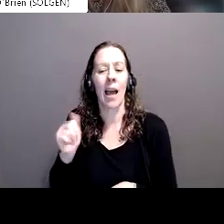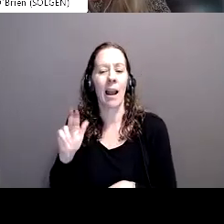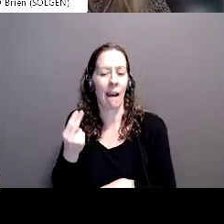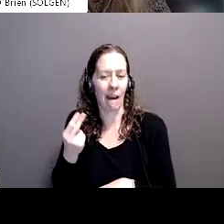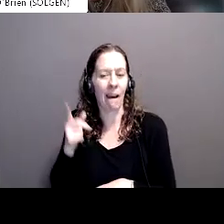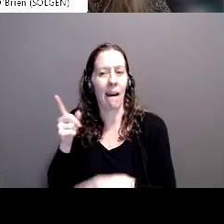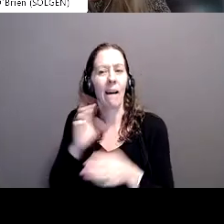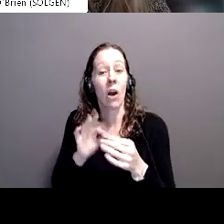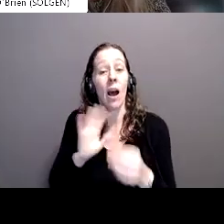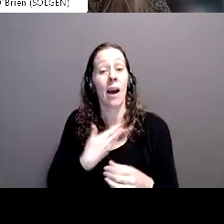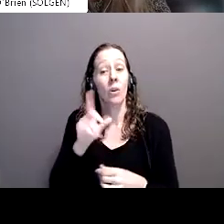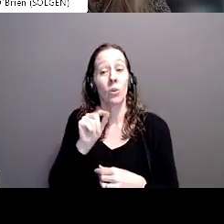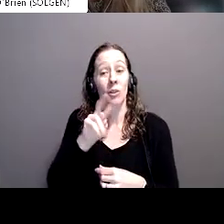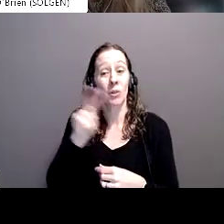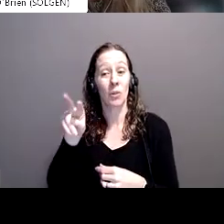in our